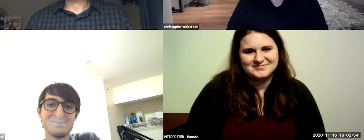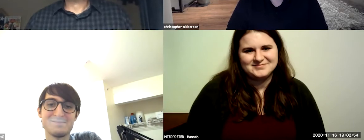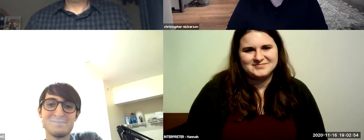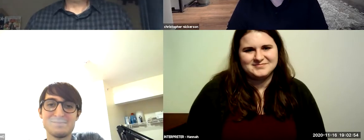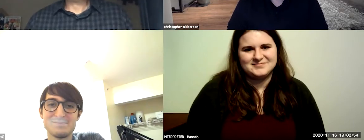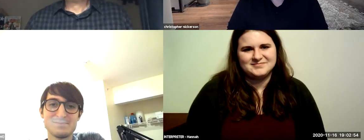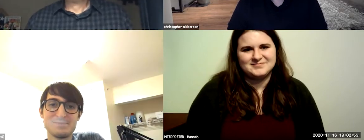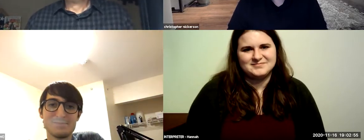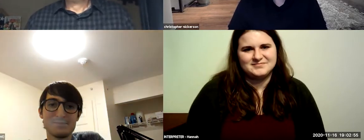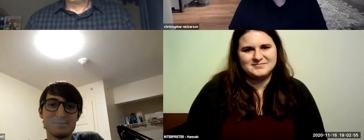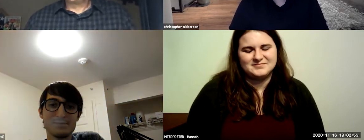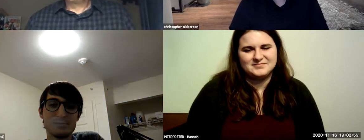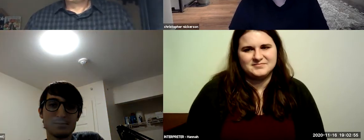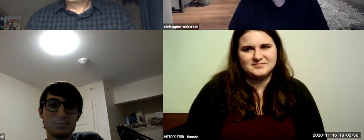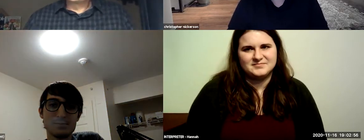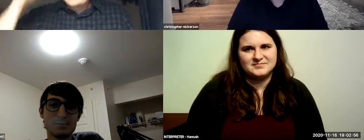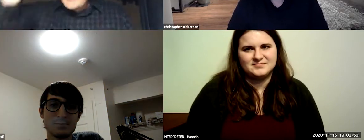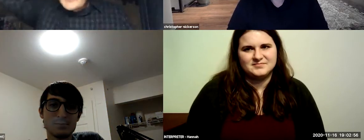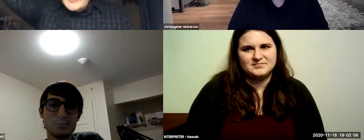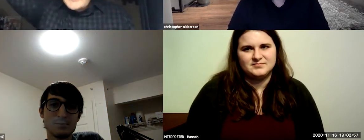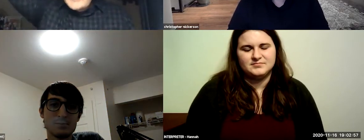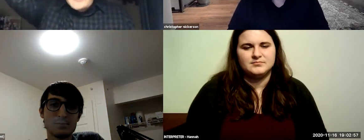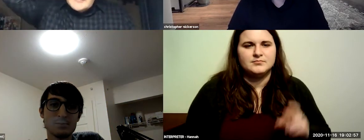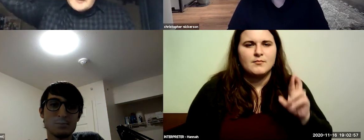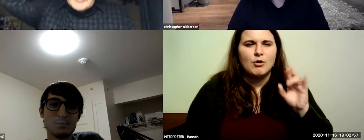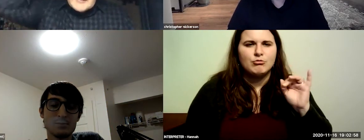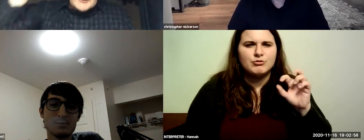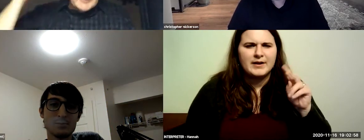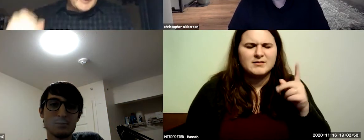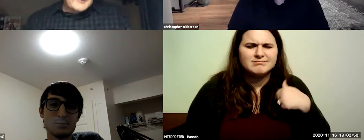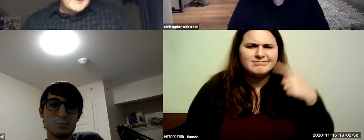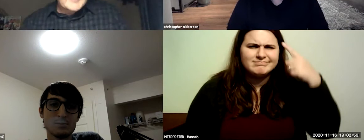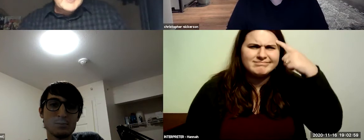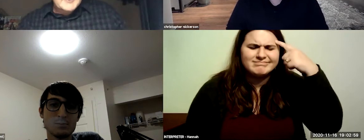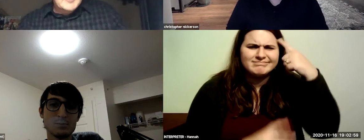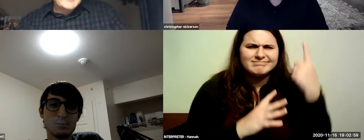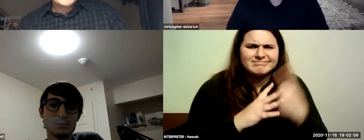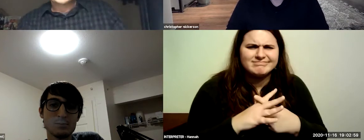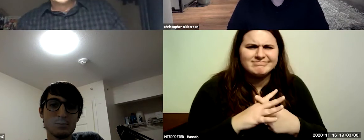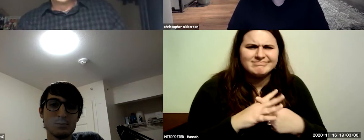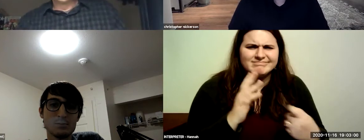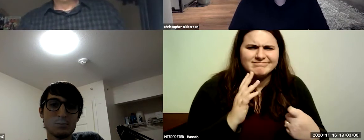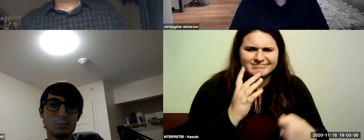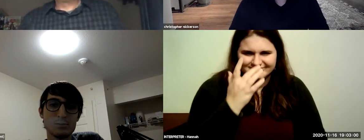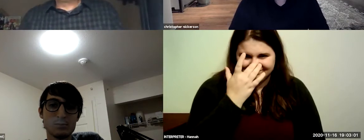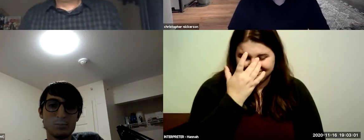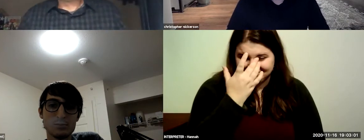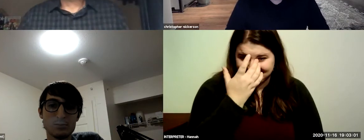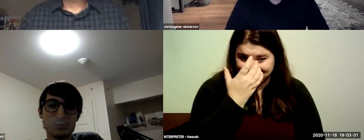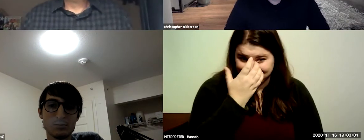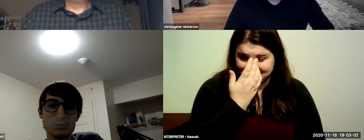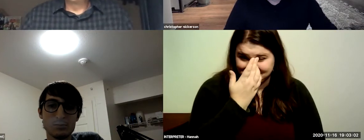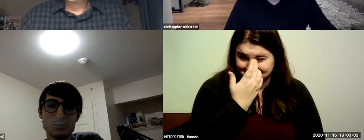no worries. I had something I was going to ask you, and it just kind of slipped, and it's the old guy thing starting to creep in here. Happens to me all the time.